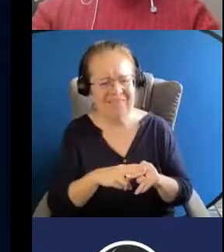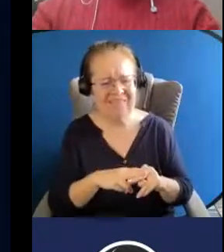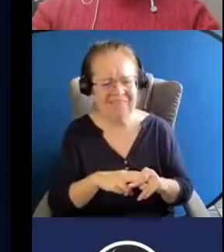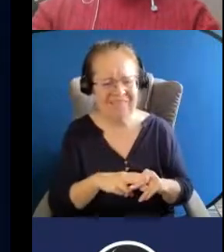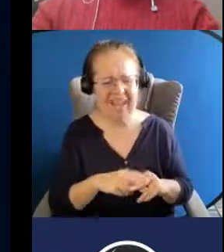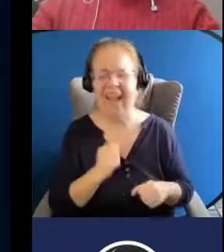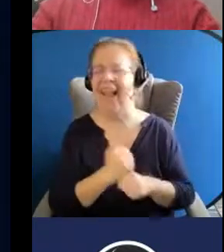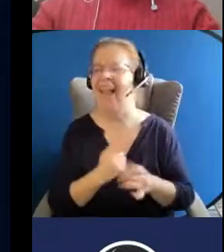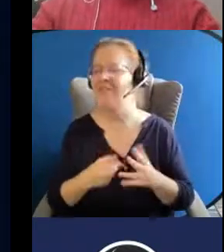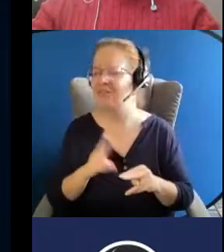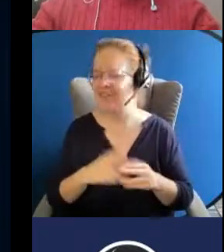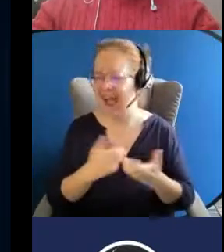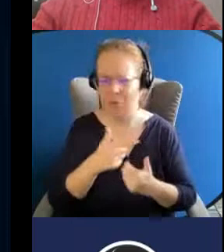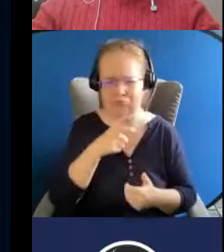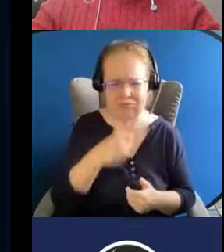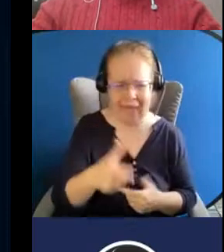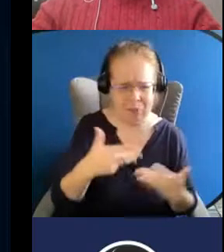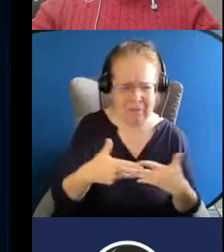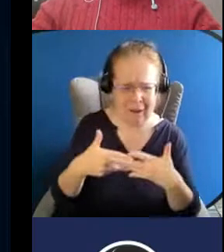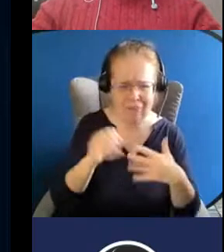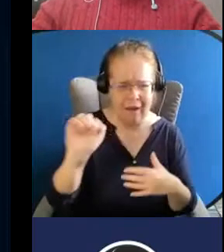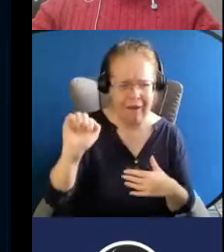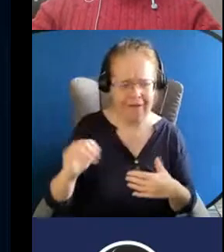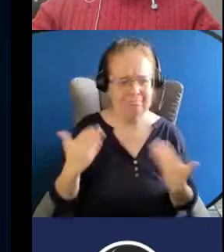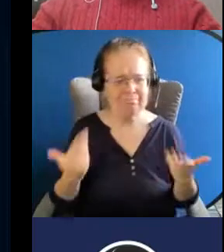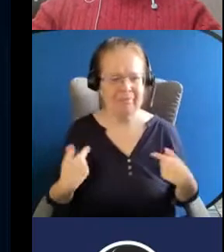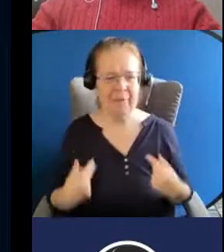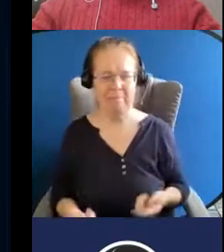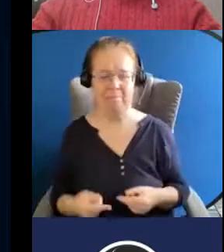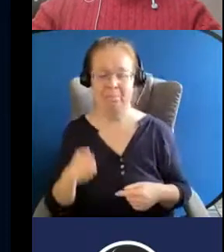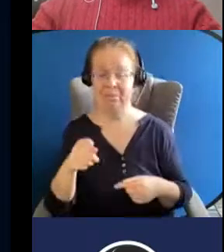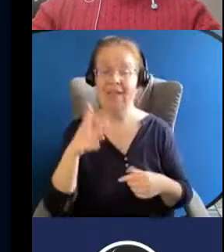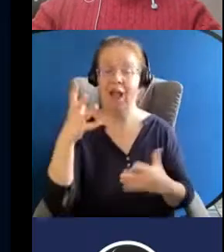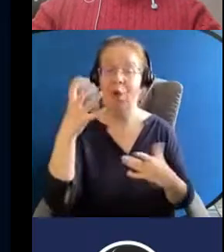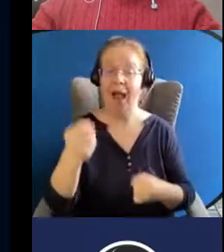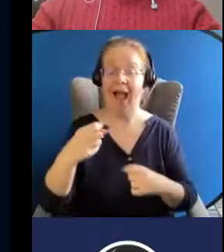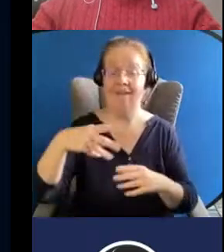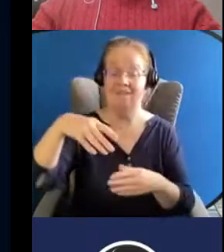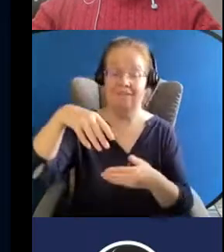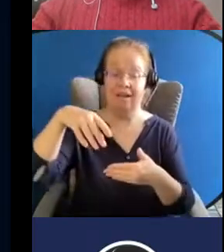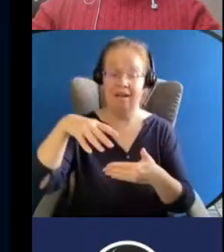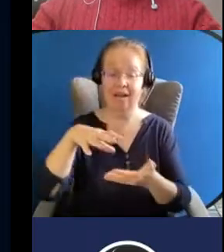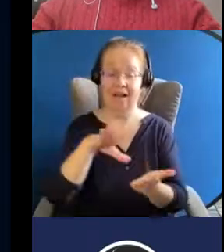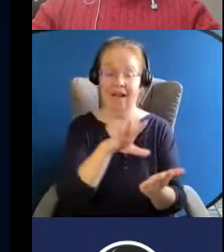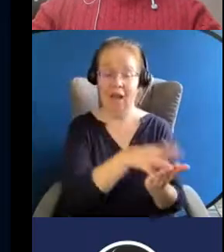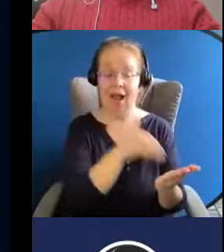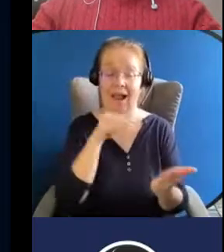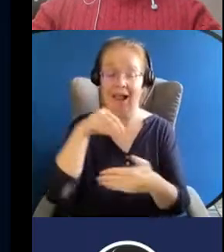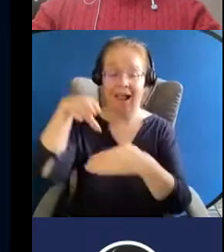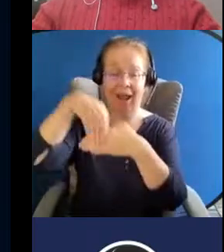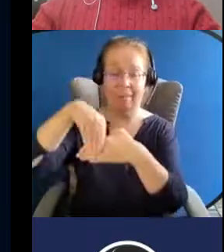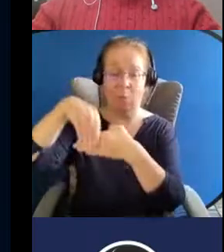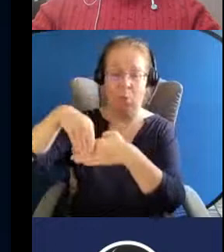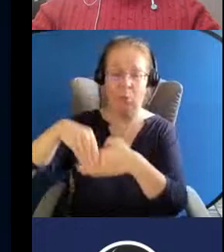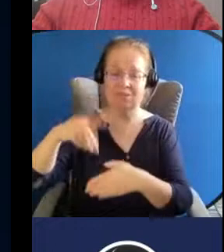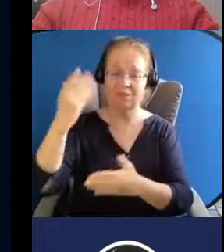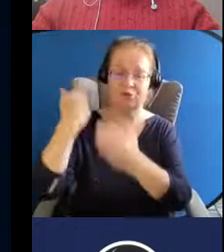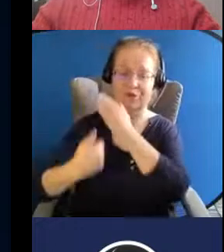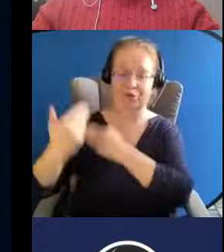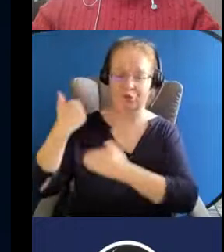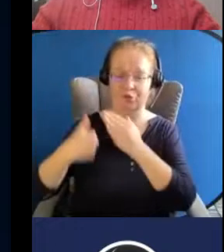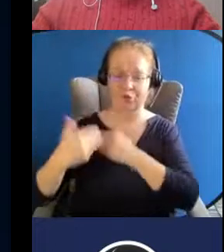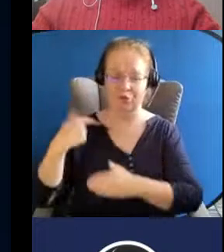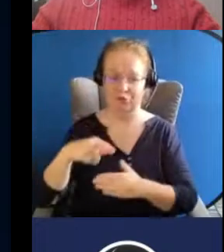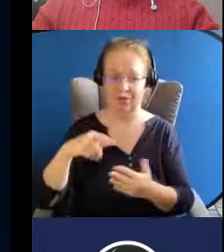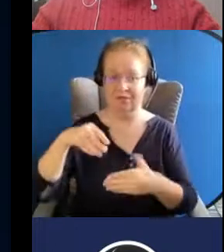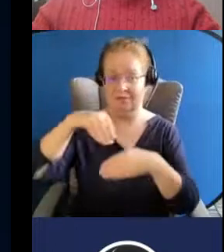It's GIFs. It's GIFs. It's always GIFs. But you also have your clipboard history. So Windows key V has been your clipboard history for